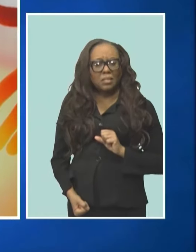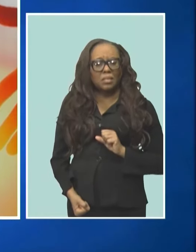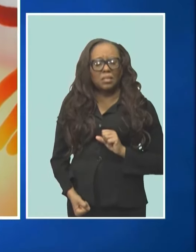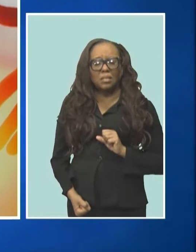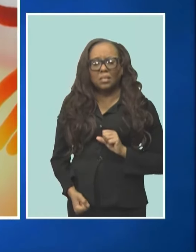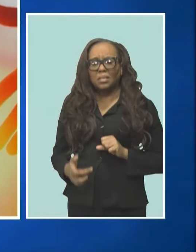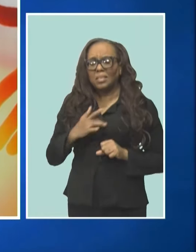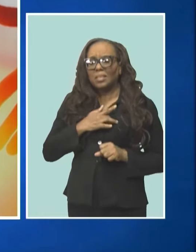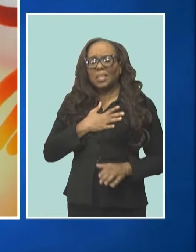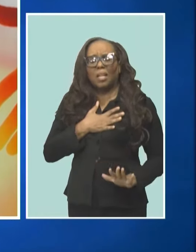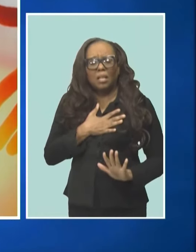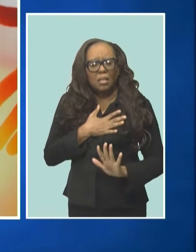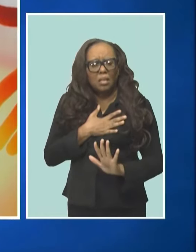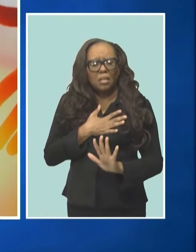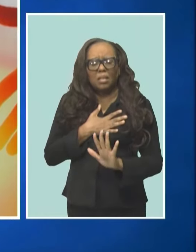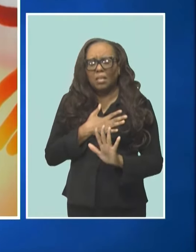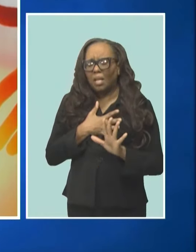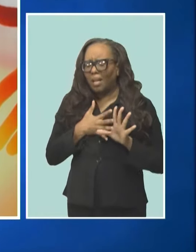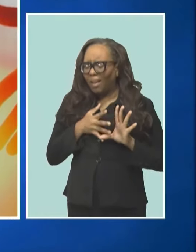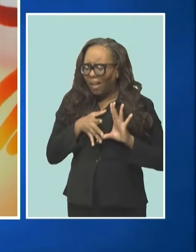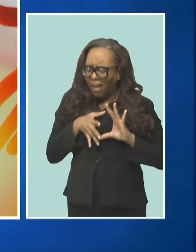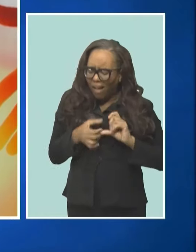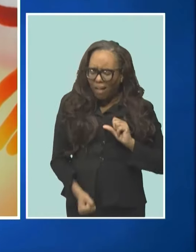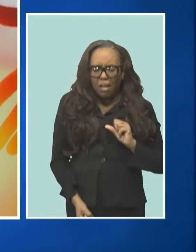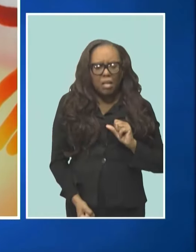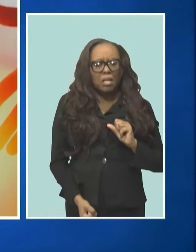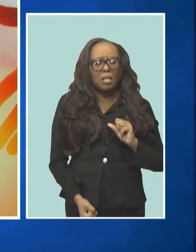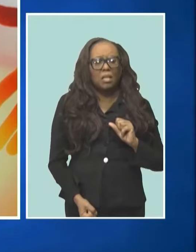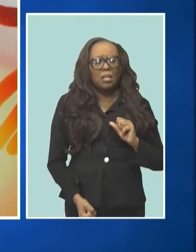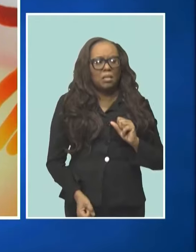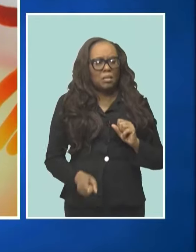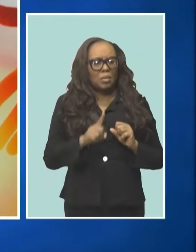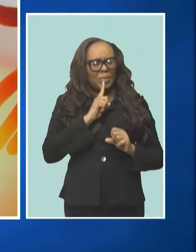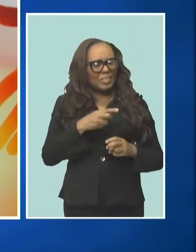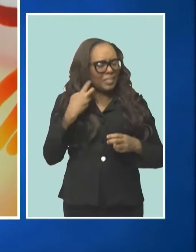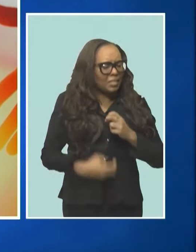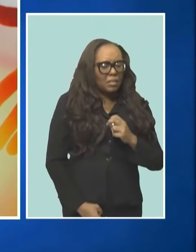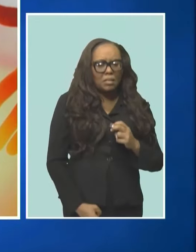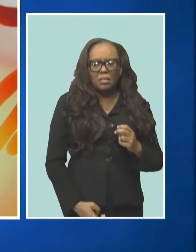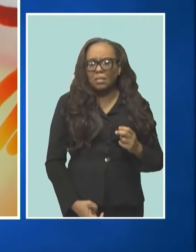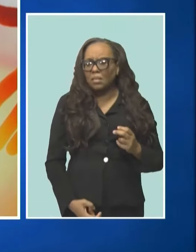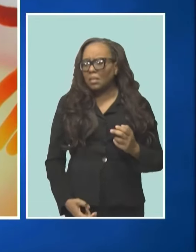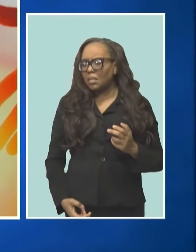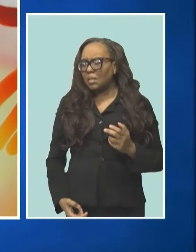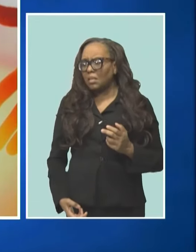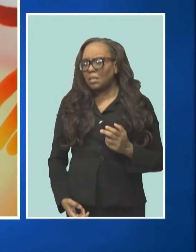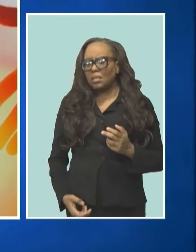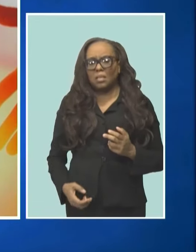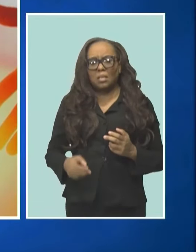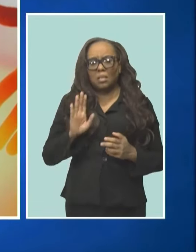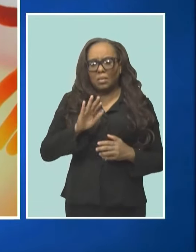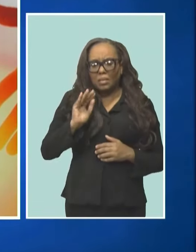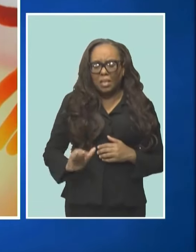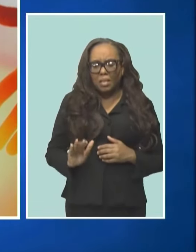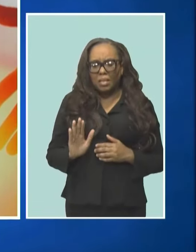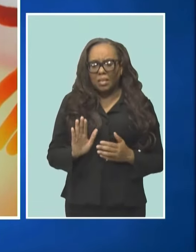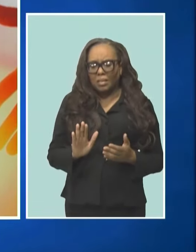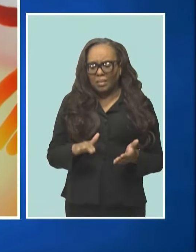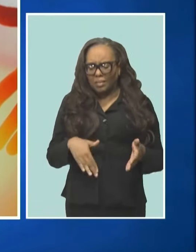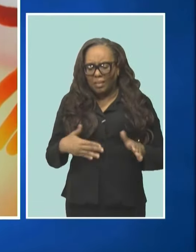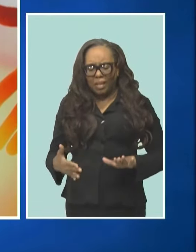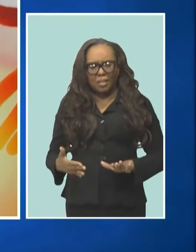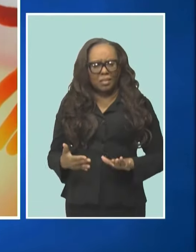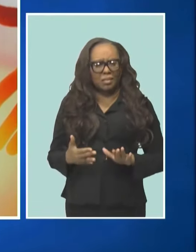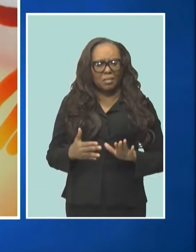think people appreciate how difficult it must be to lose a child in those